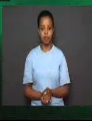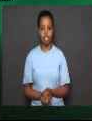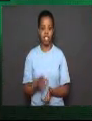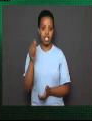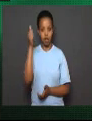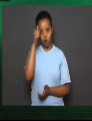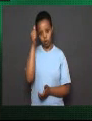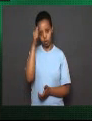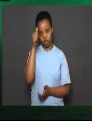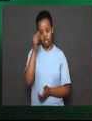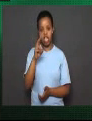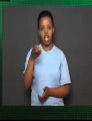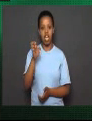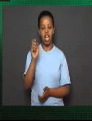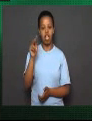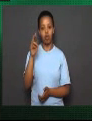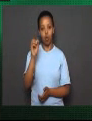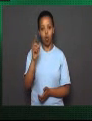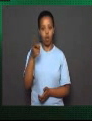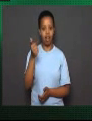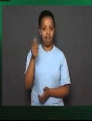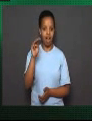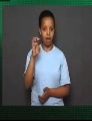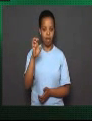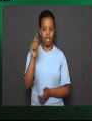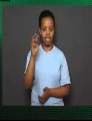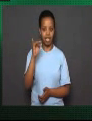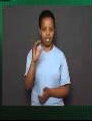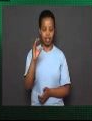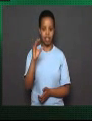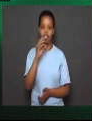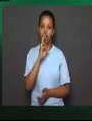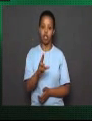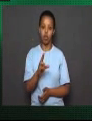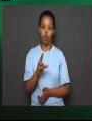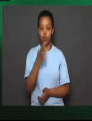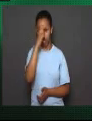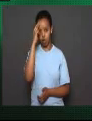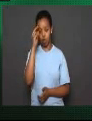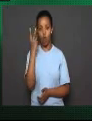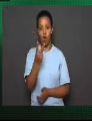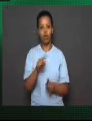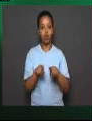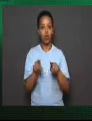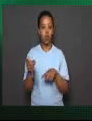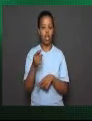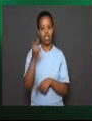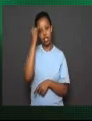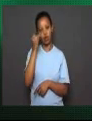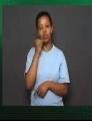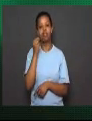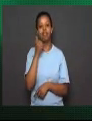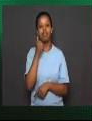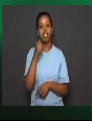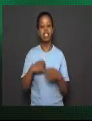Males are heterogametic because they have two different sex chromosomes.